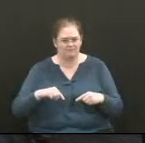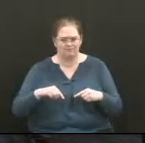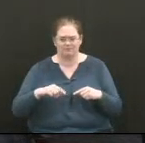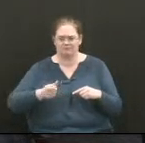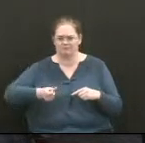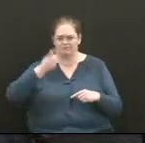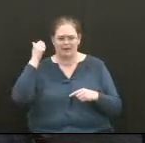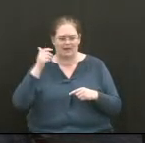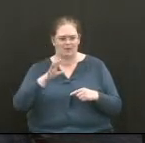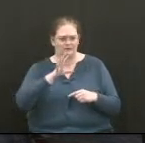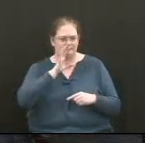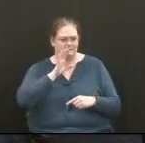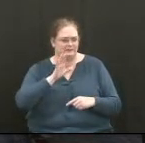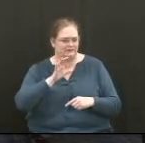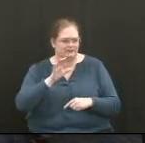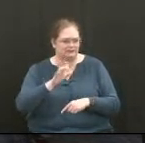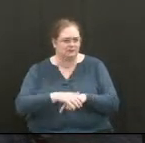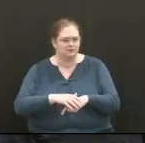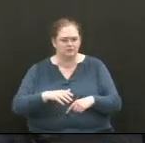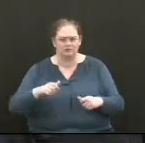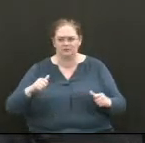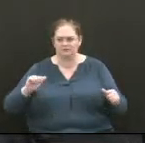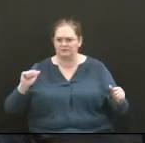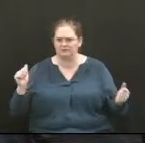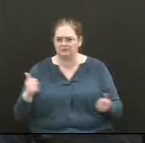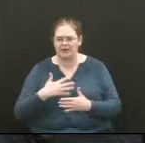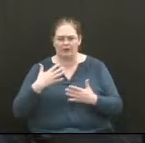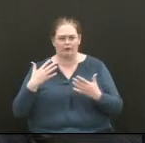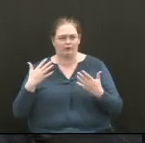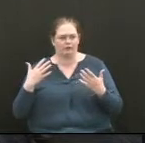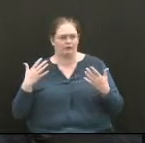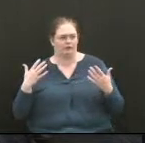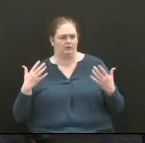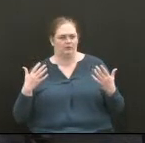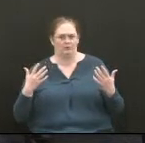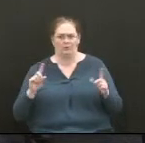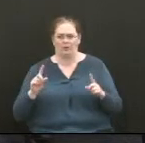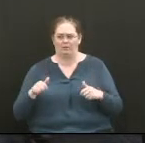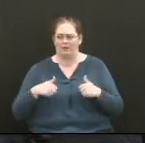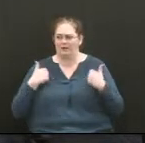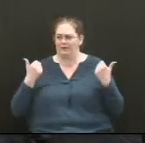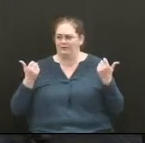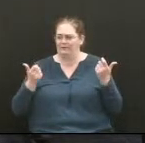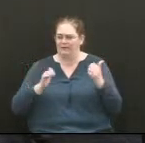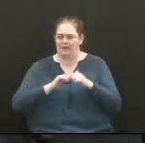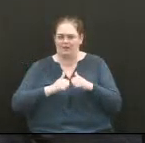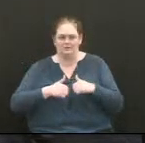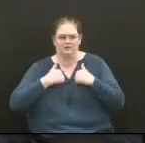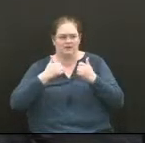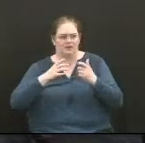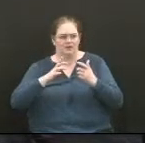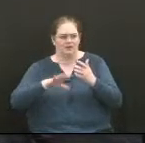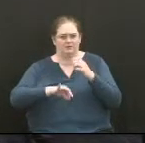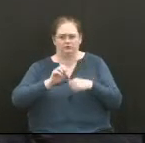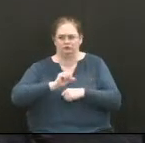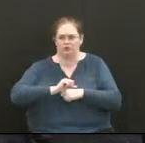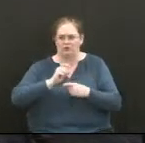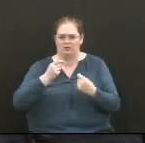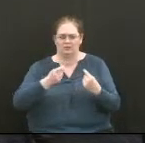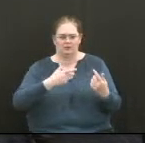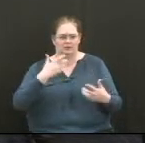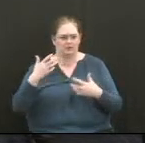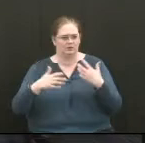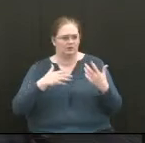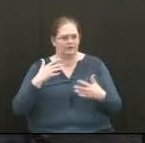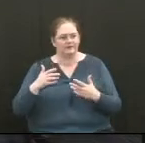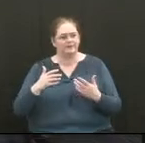language, scared to death, probably not knowing where they're going to live or what's going to happen or where they're going to get a job at. And,